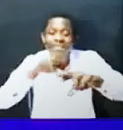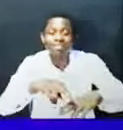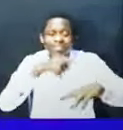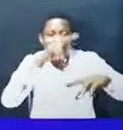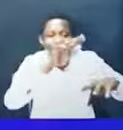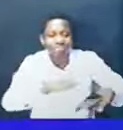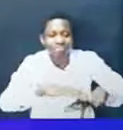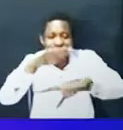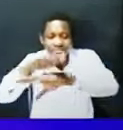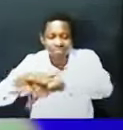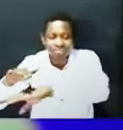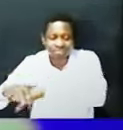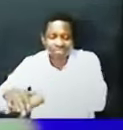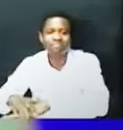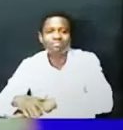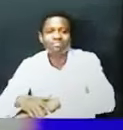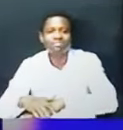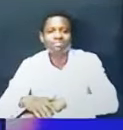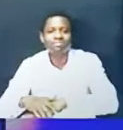And